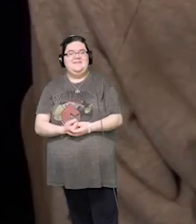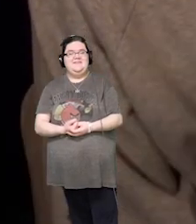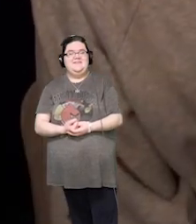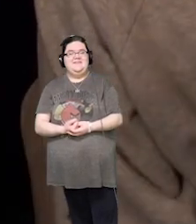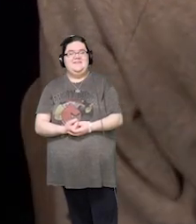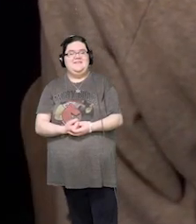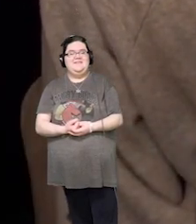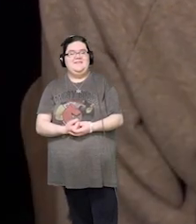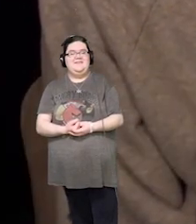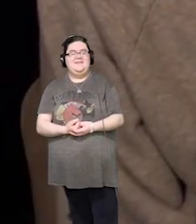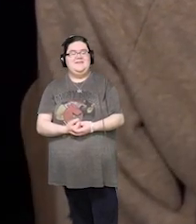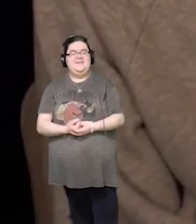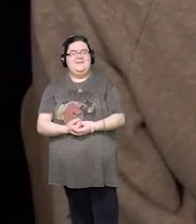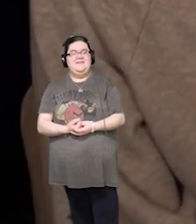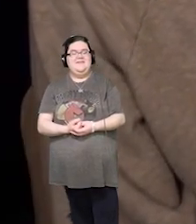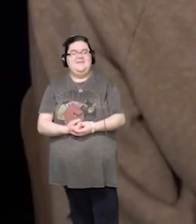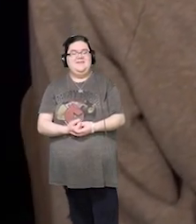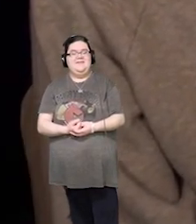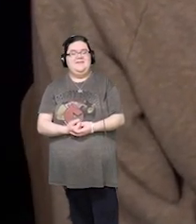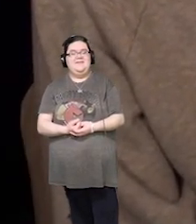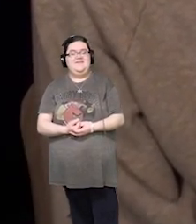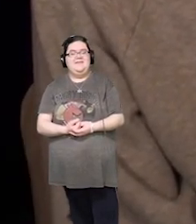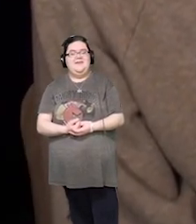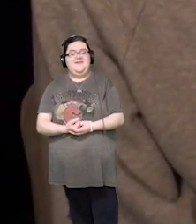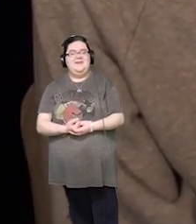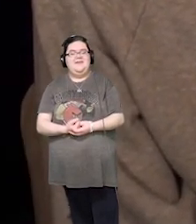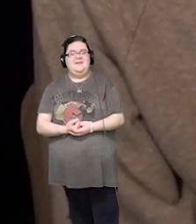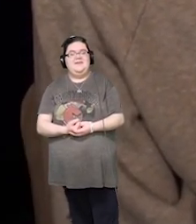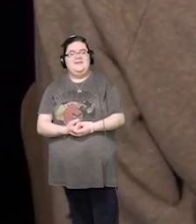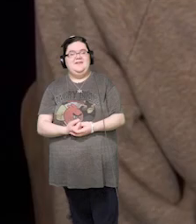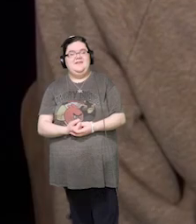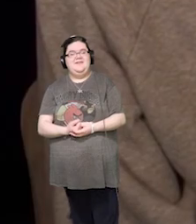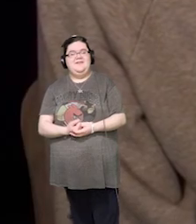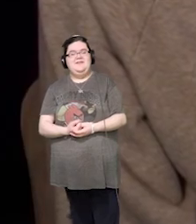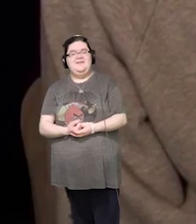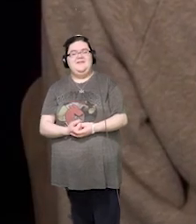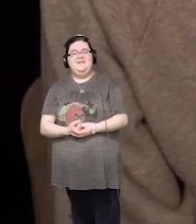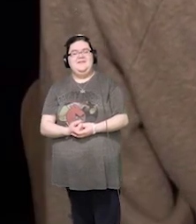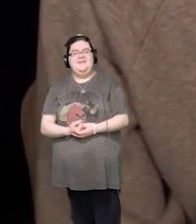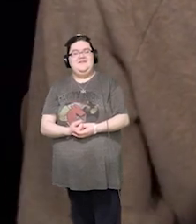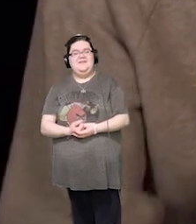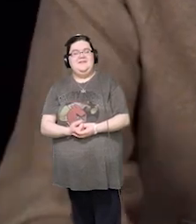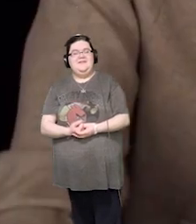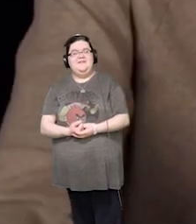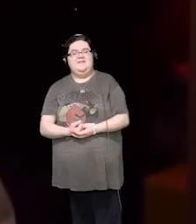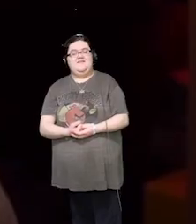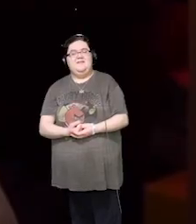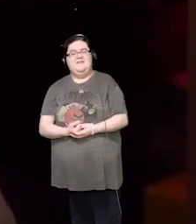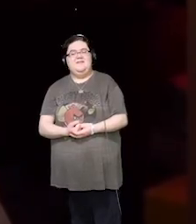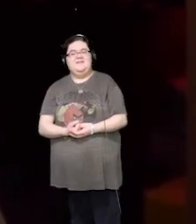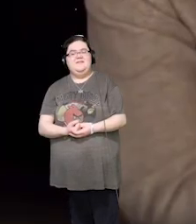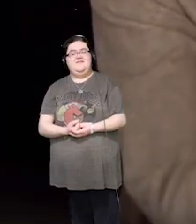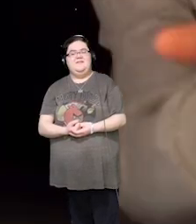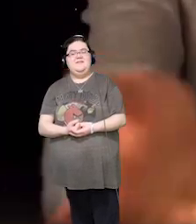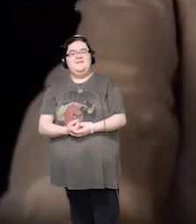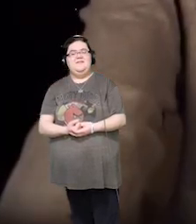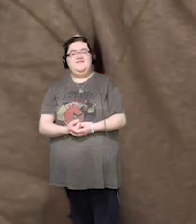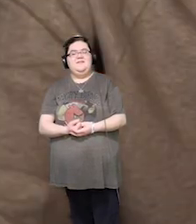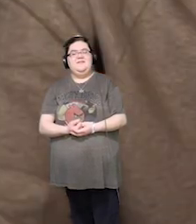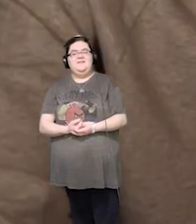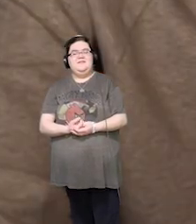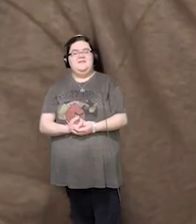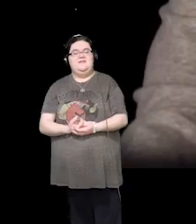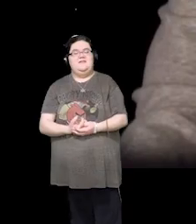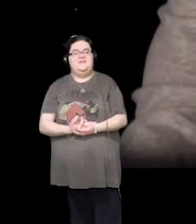though. I like the advert. It was short and sweet, straight to the point. Definitely didn't get the messaging across though. What was the name of the